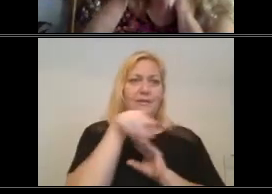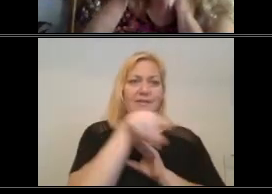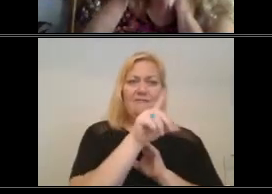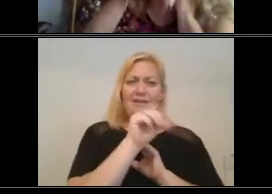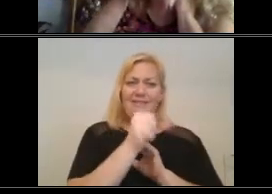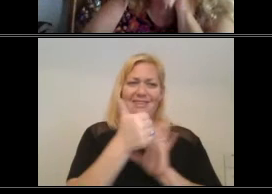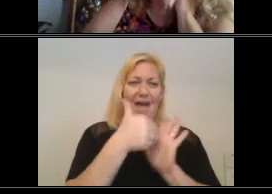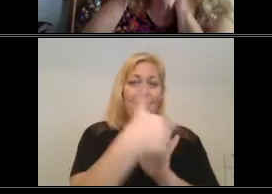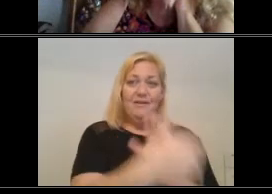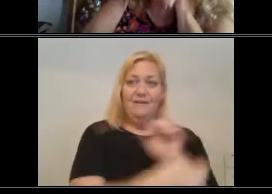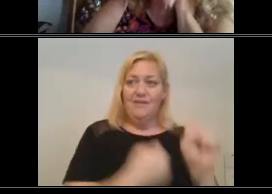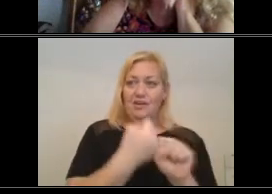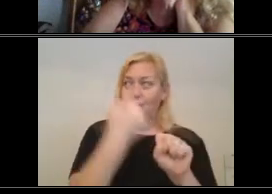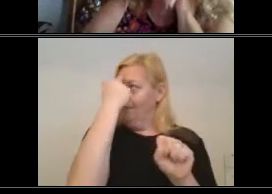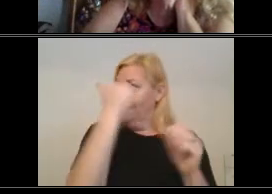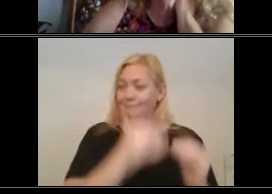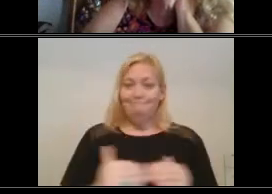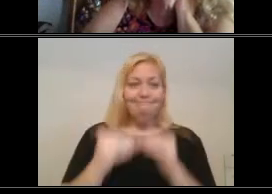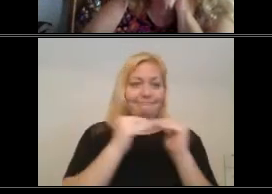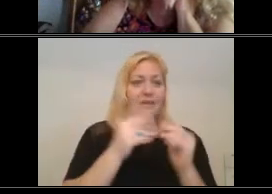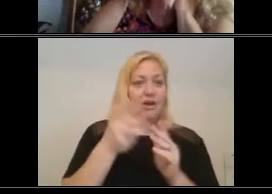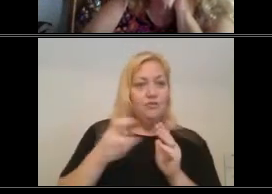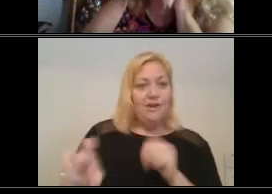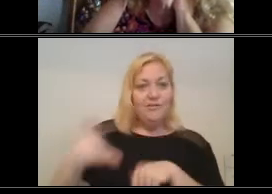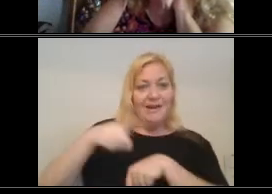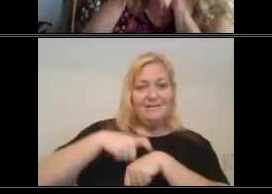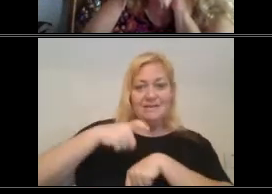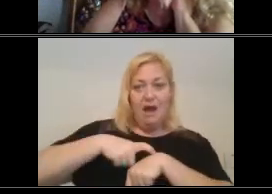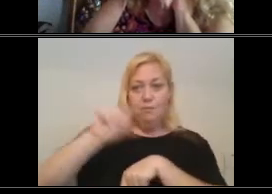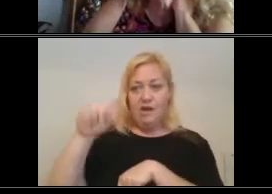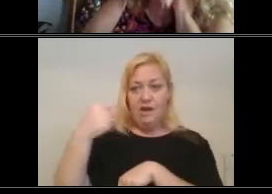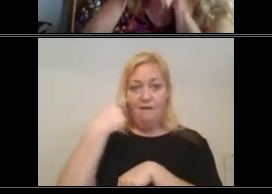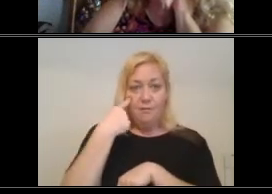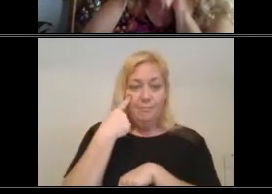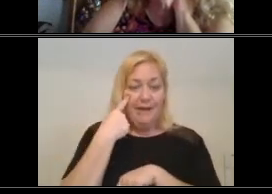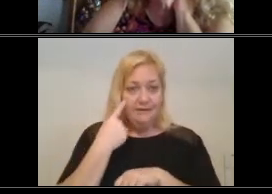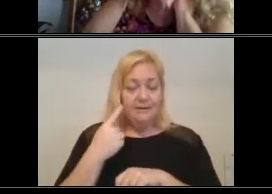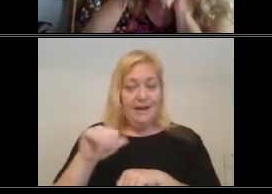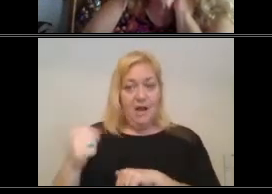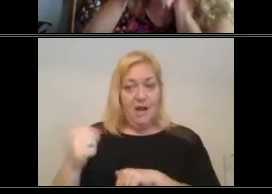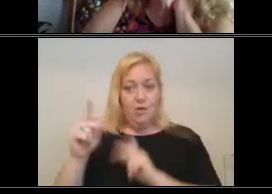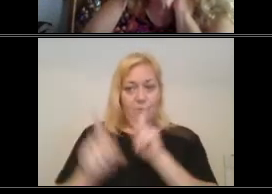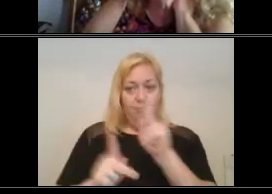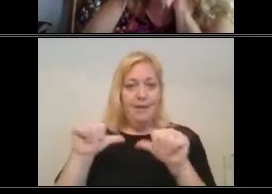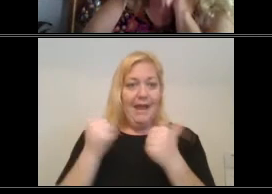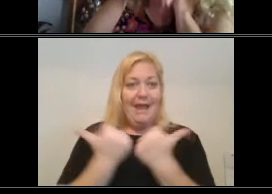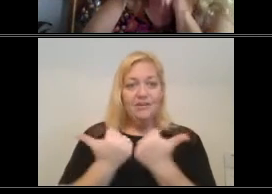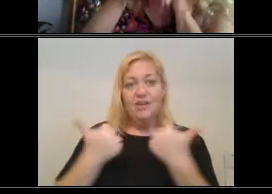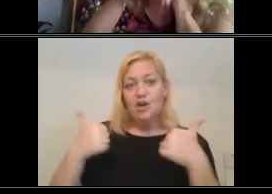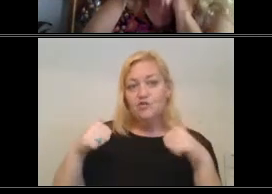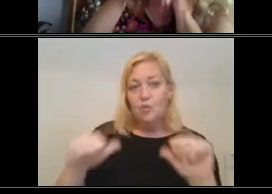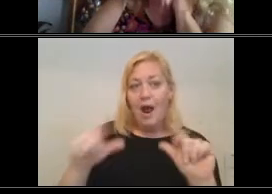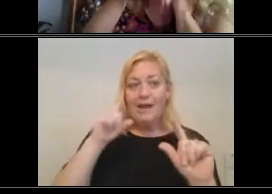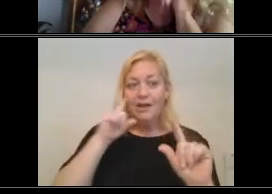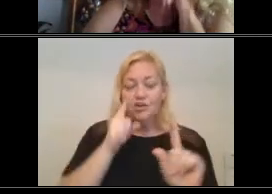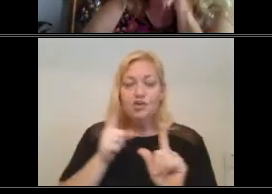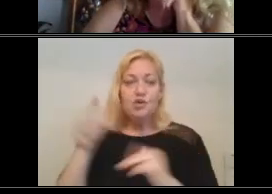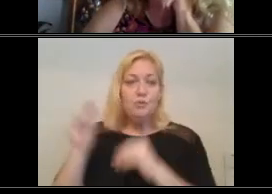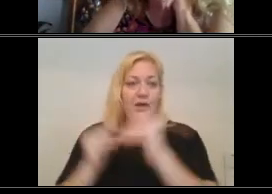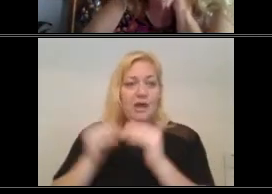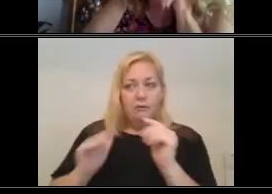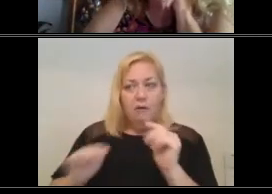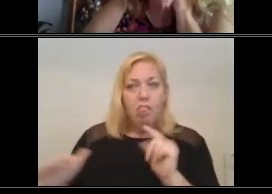about equity, I think about a transitionary time when government and other public agencies are trying to wrap their minds around it and